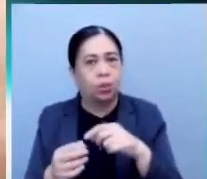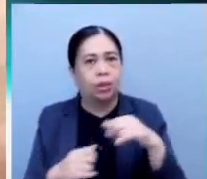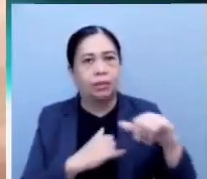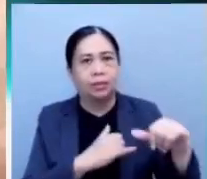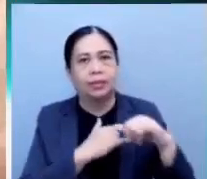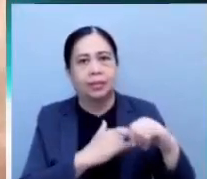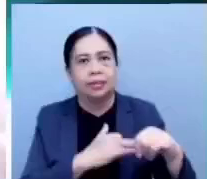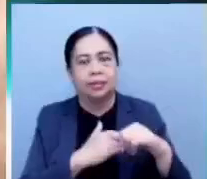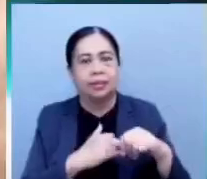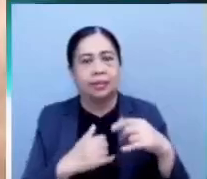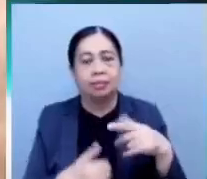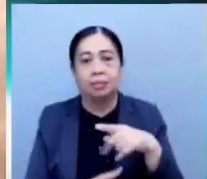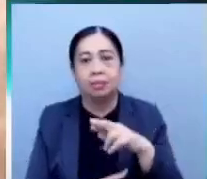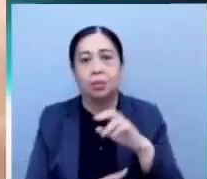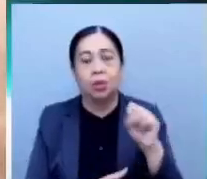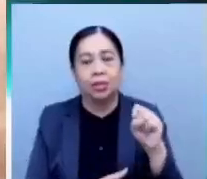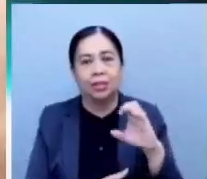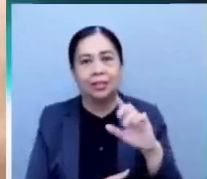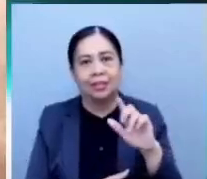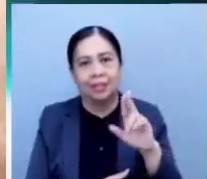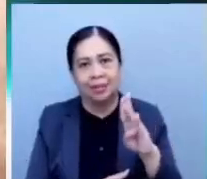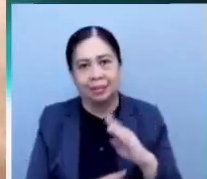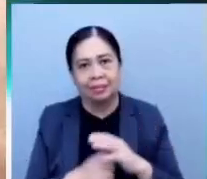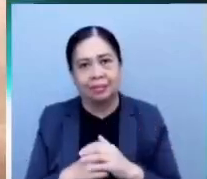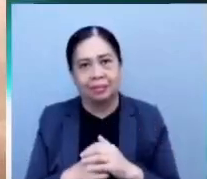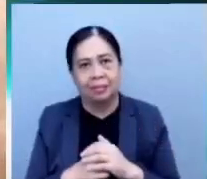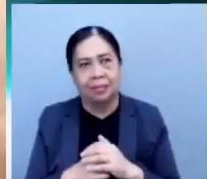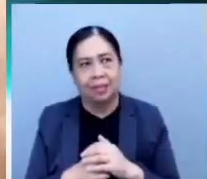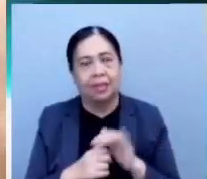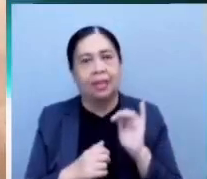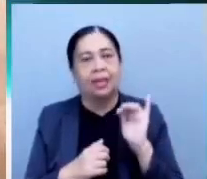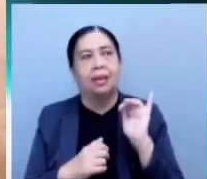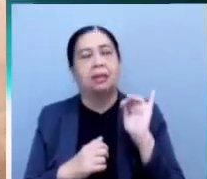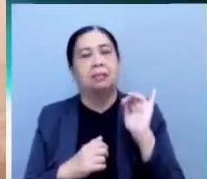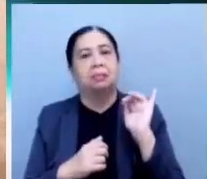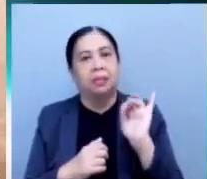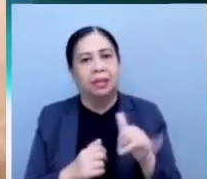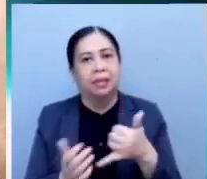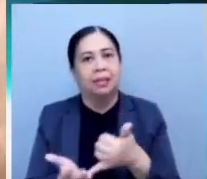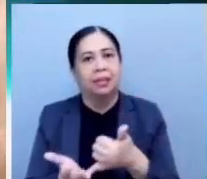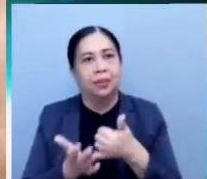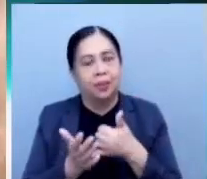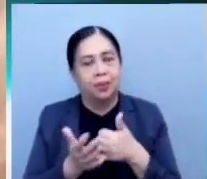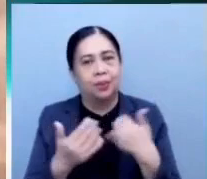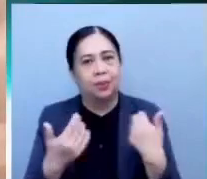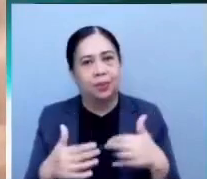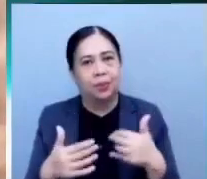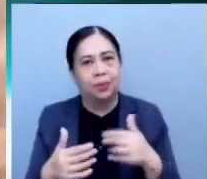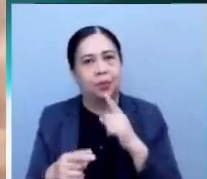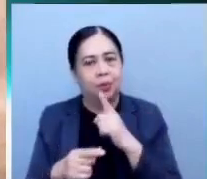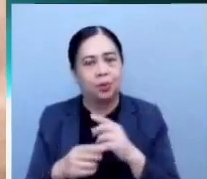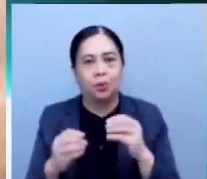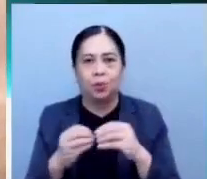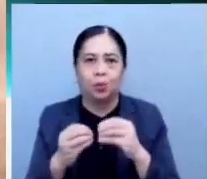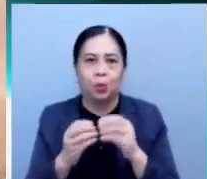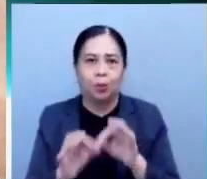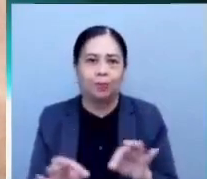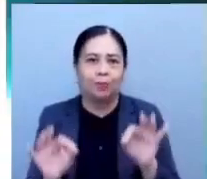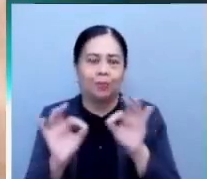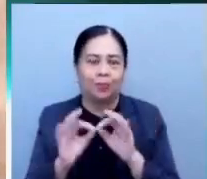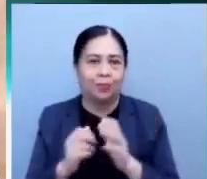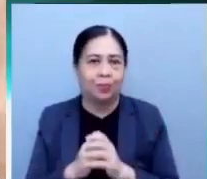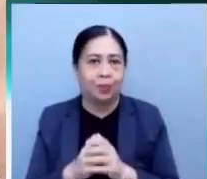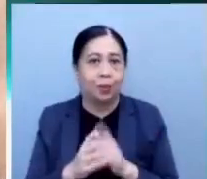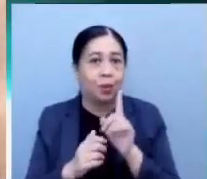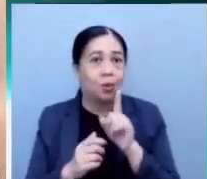press club. And that makes these awards even more meaningful. And one thing I